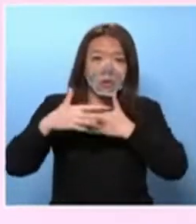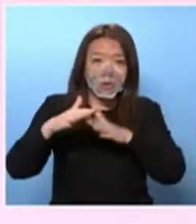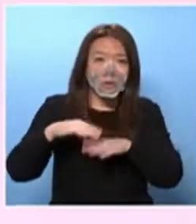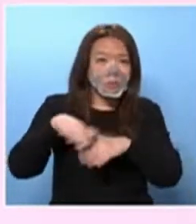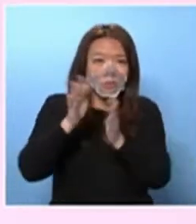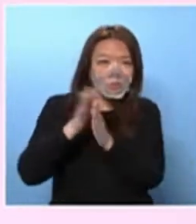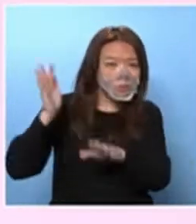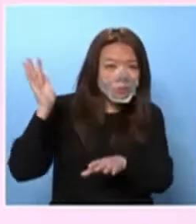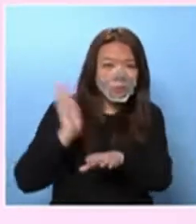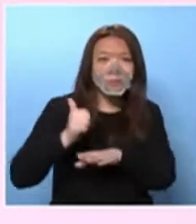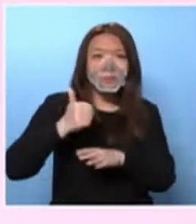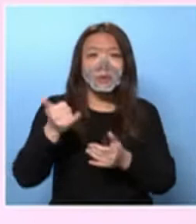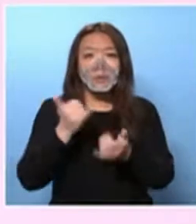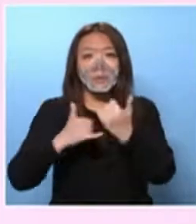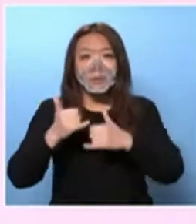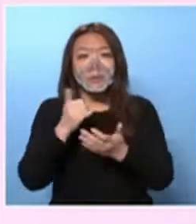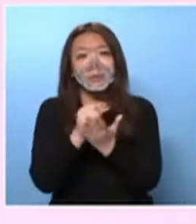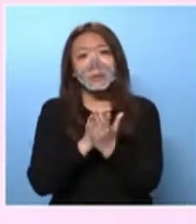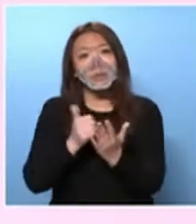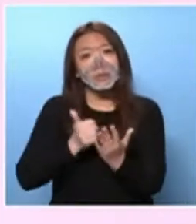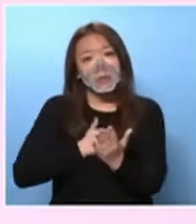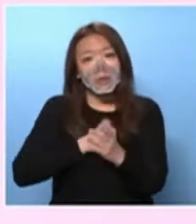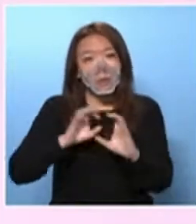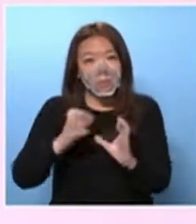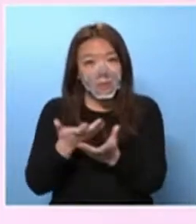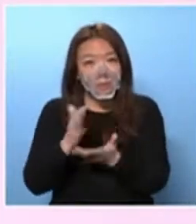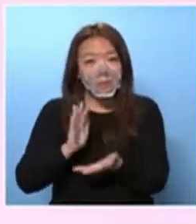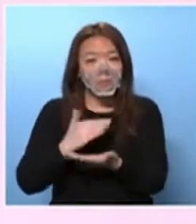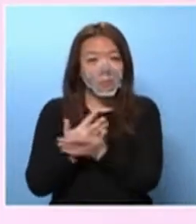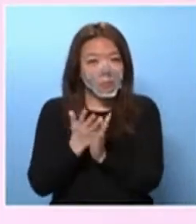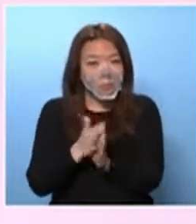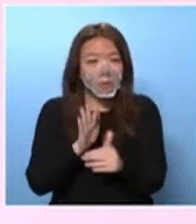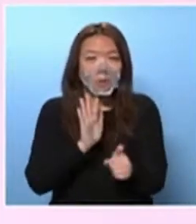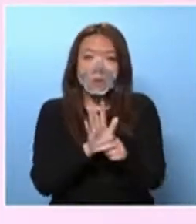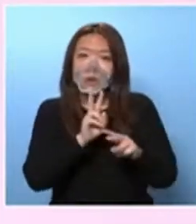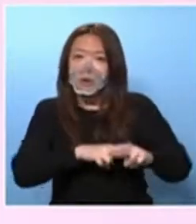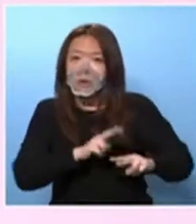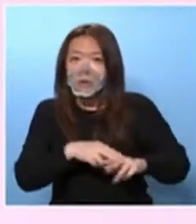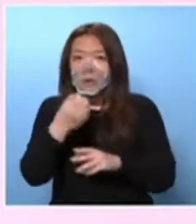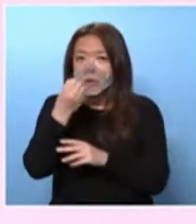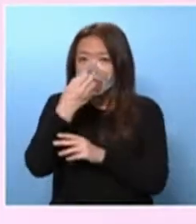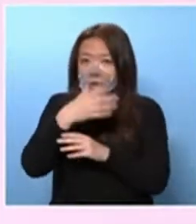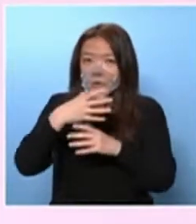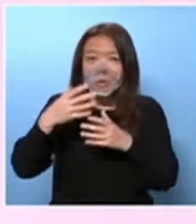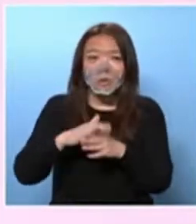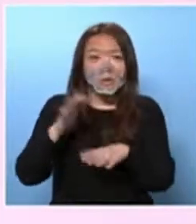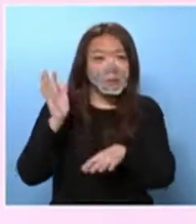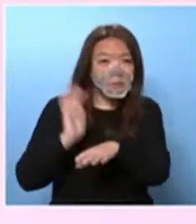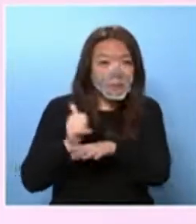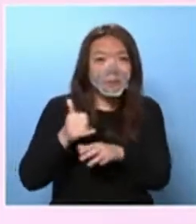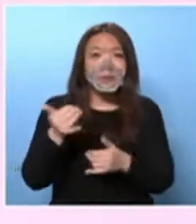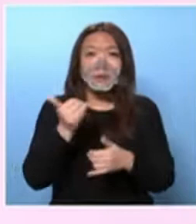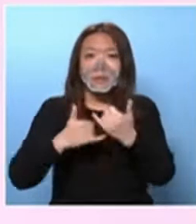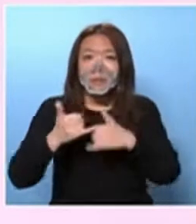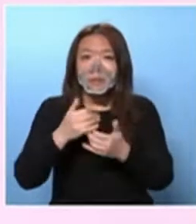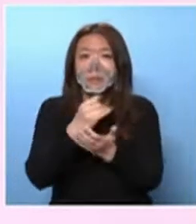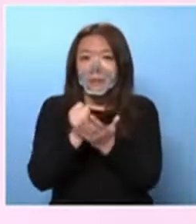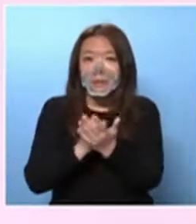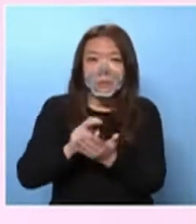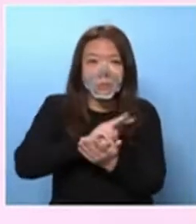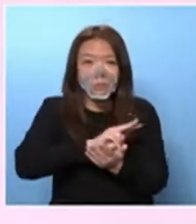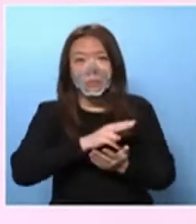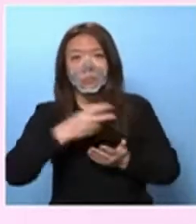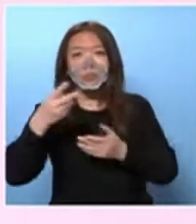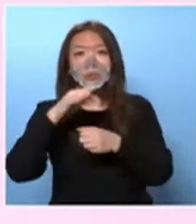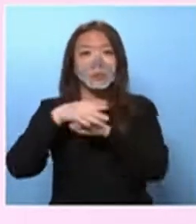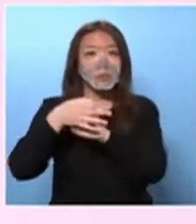This will help bring the remarkable performing arts of the mainland and Hong Kong onto the world stage through activities such as